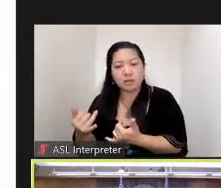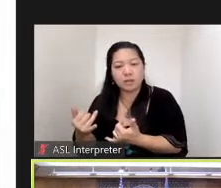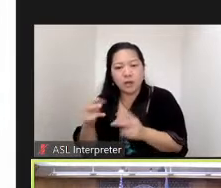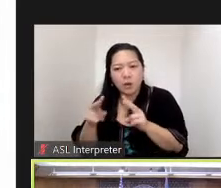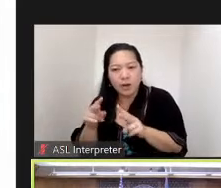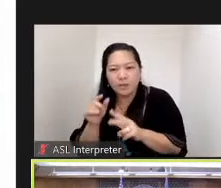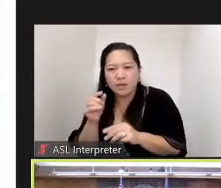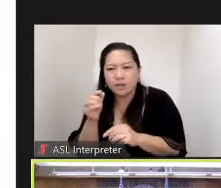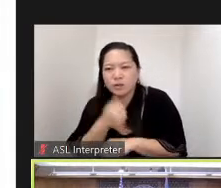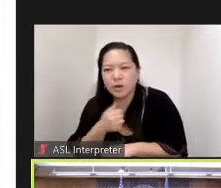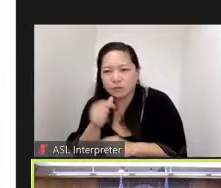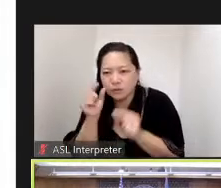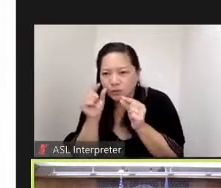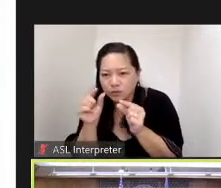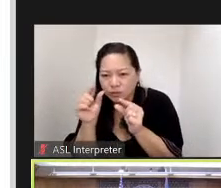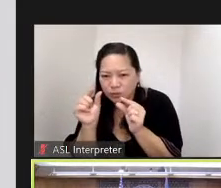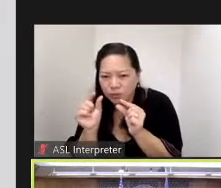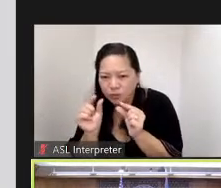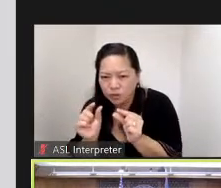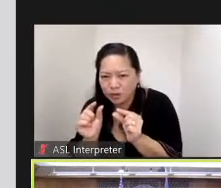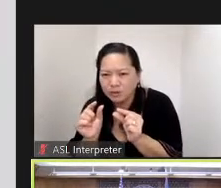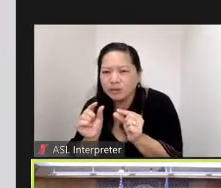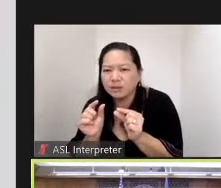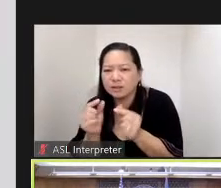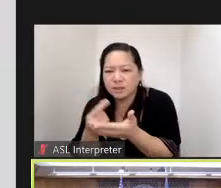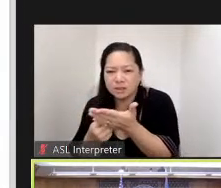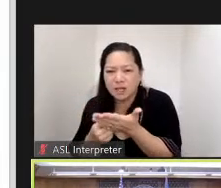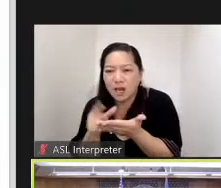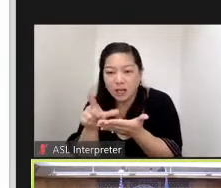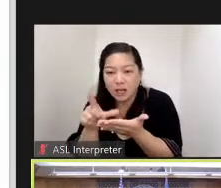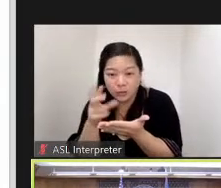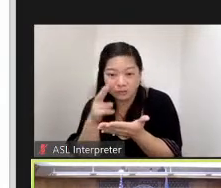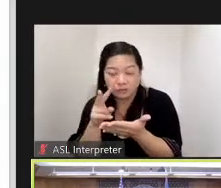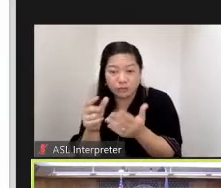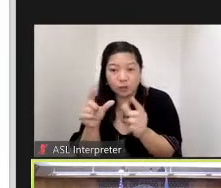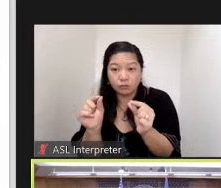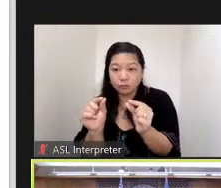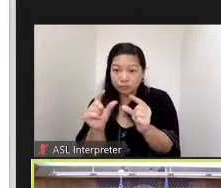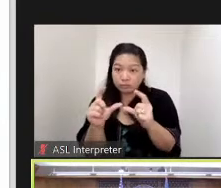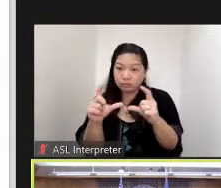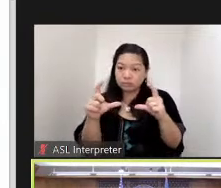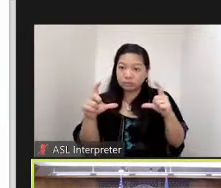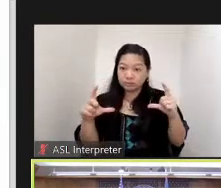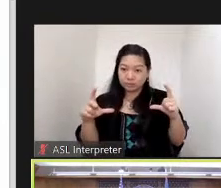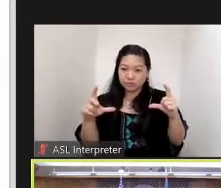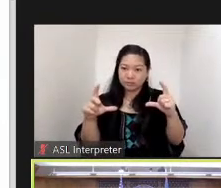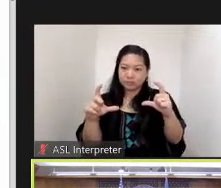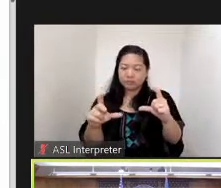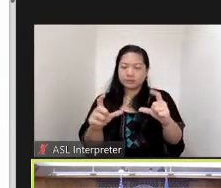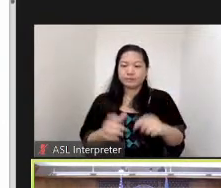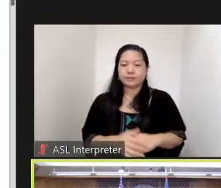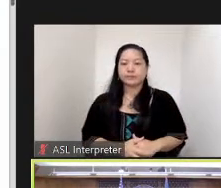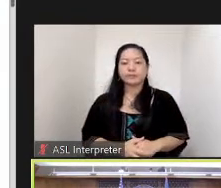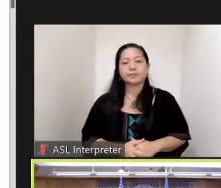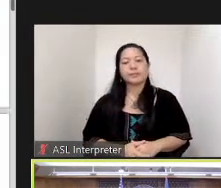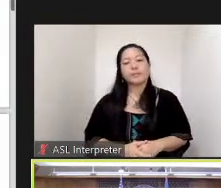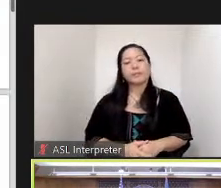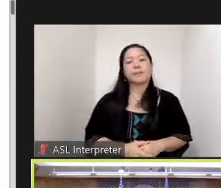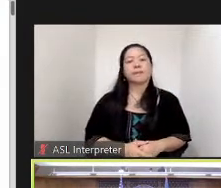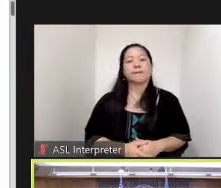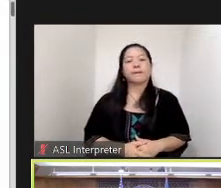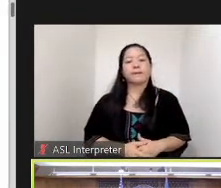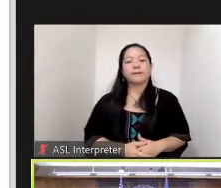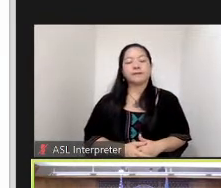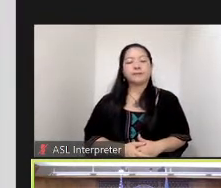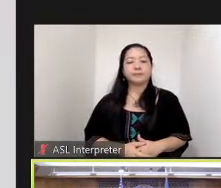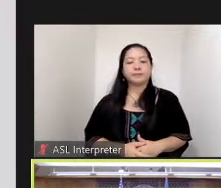okay. We can talk. We're going to be talking about it later. Vince will have some updates as well. Next slide.